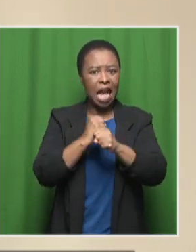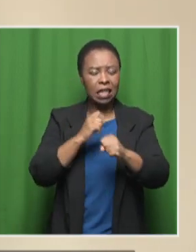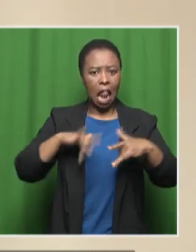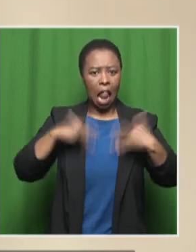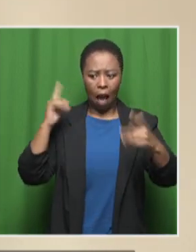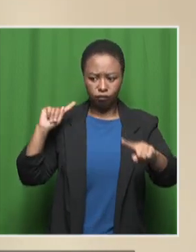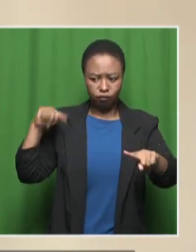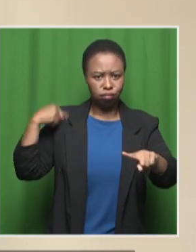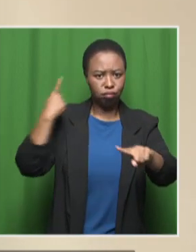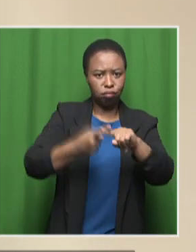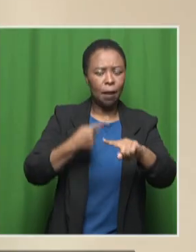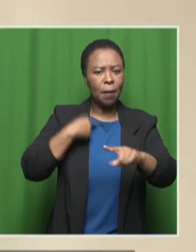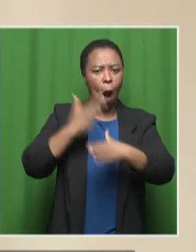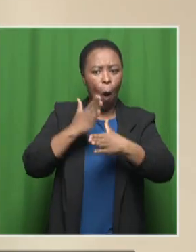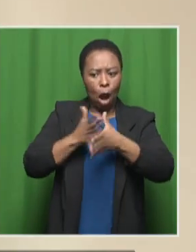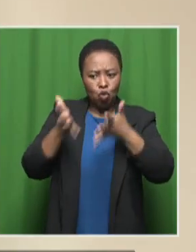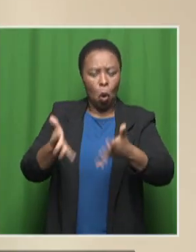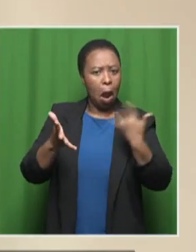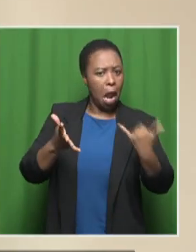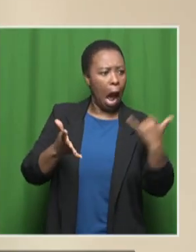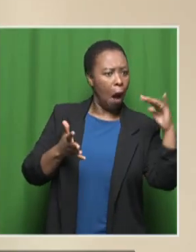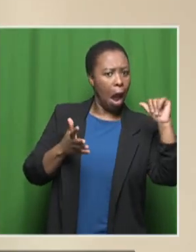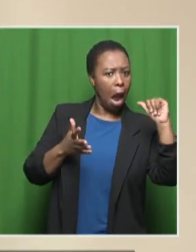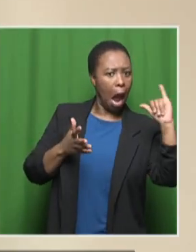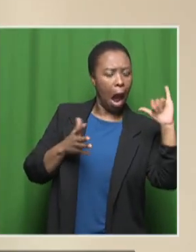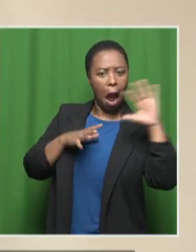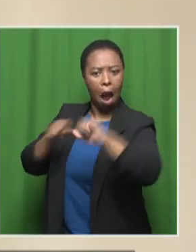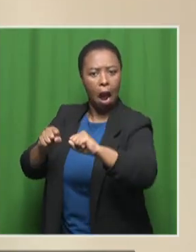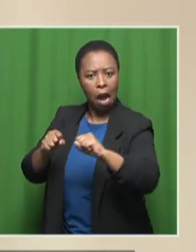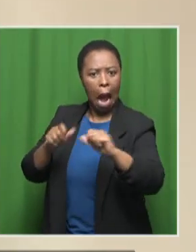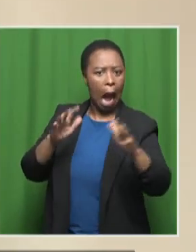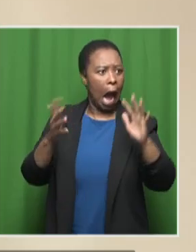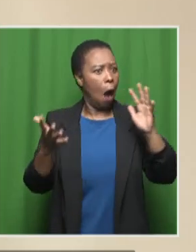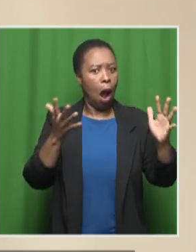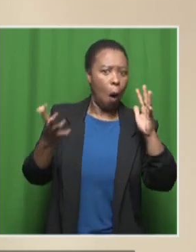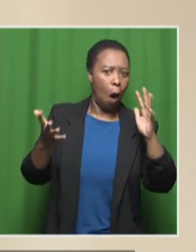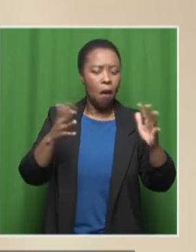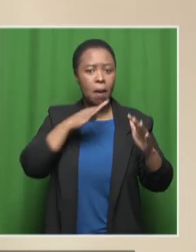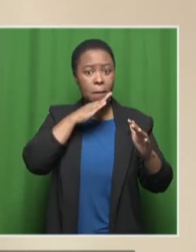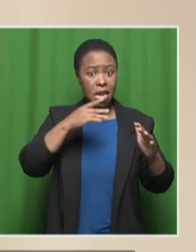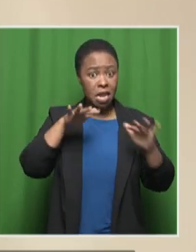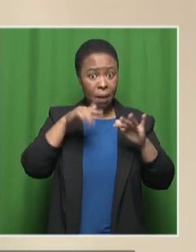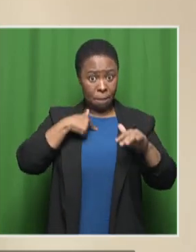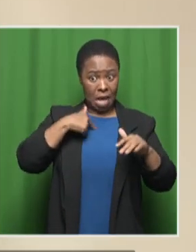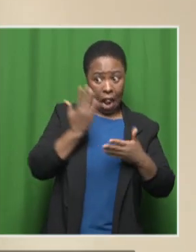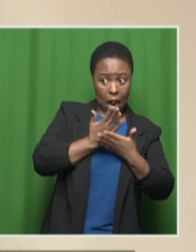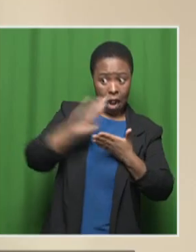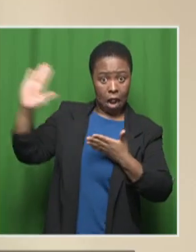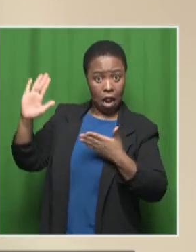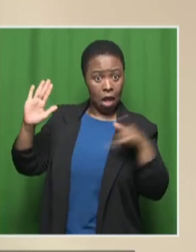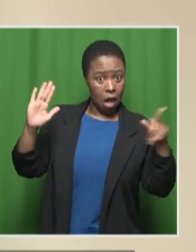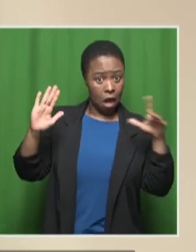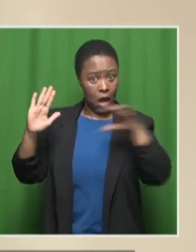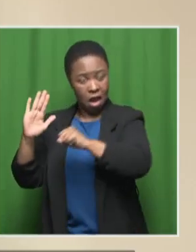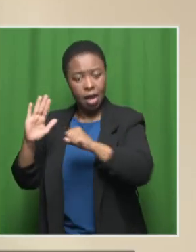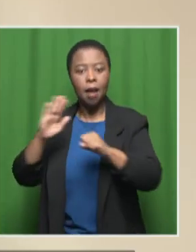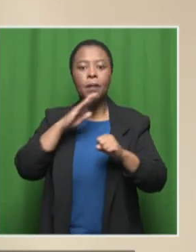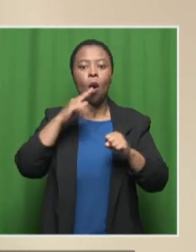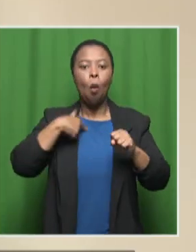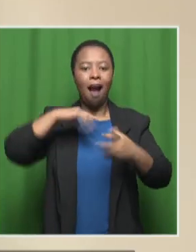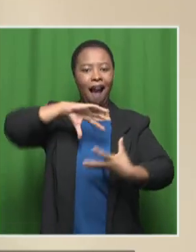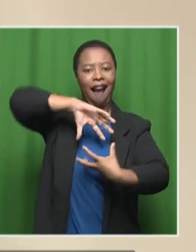think it's like with most technology changes, it's not a case of, oh, I'm going to be replaced. It's a case of we have to adapt in terms of